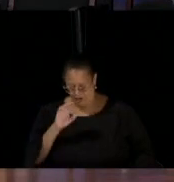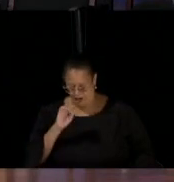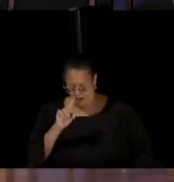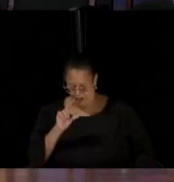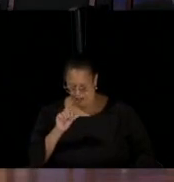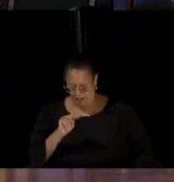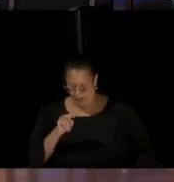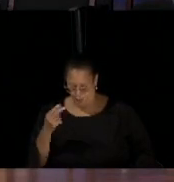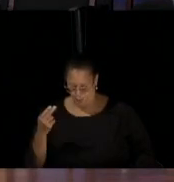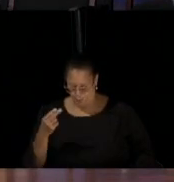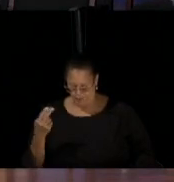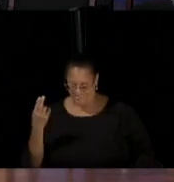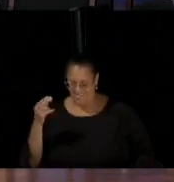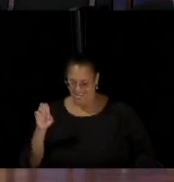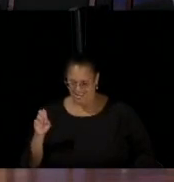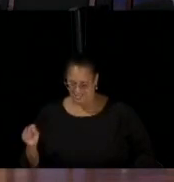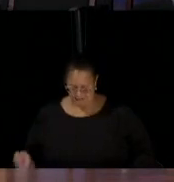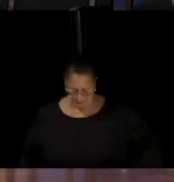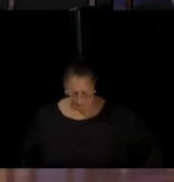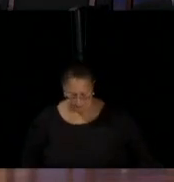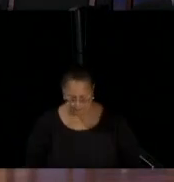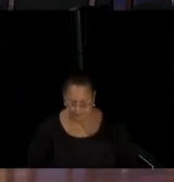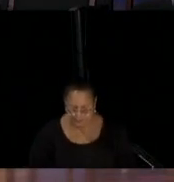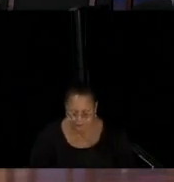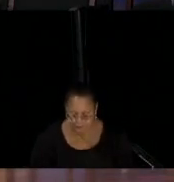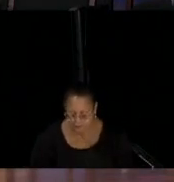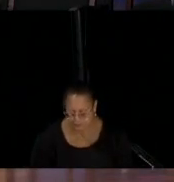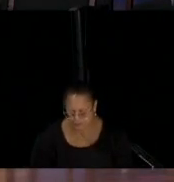Colin Holden Hess.